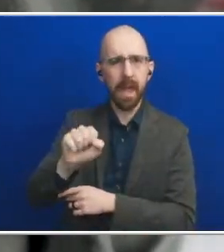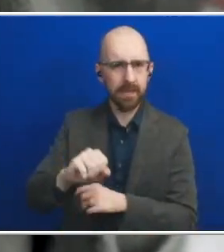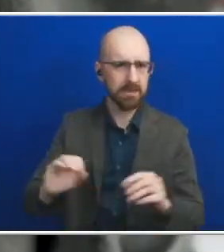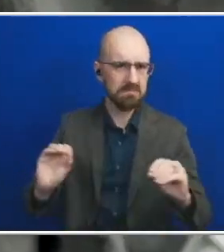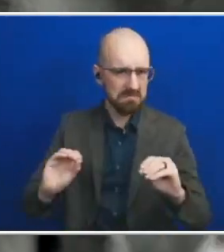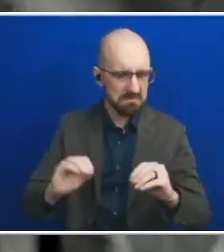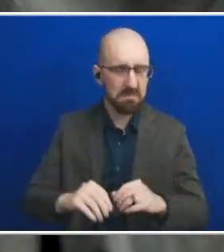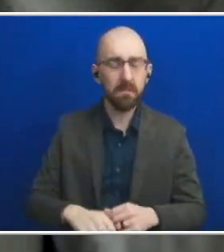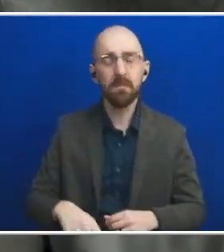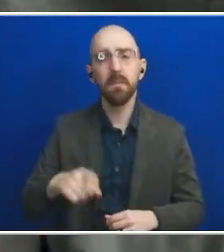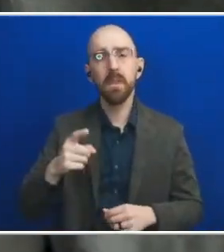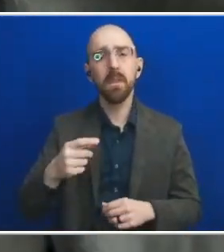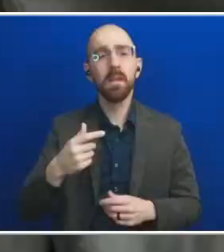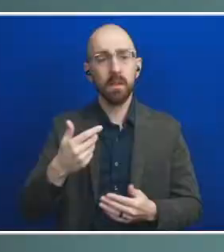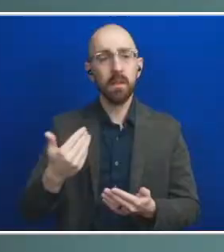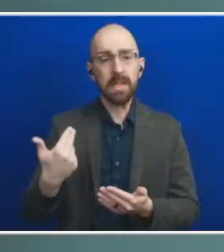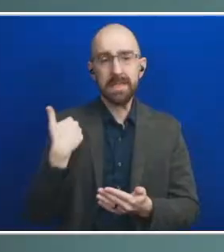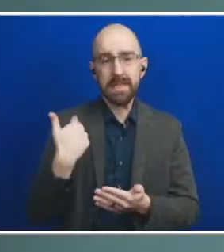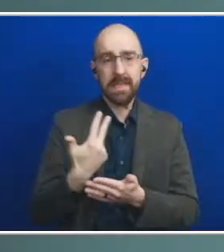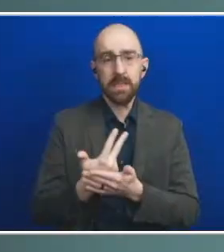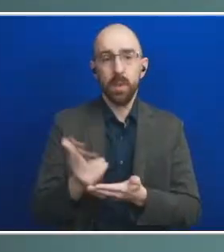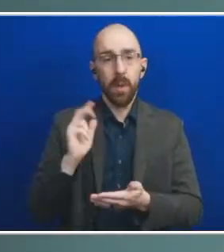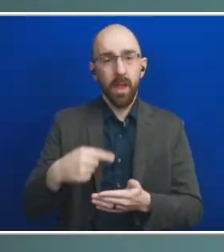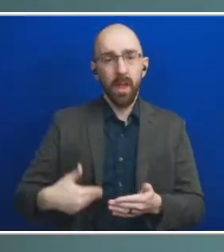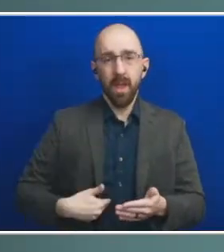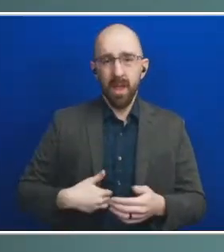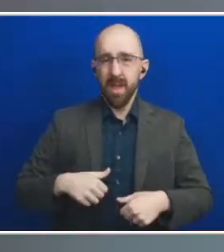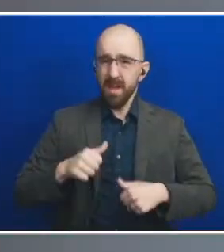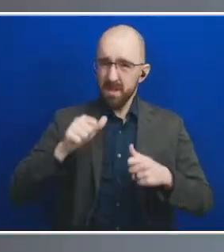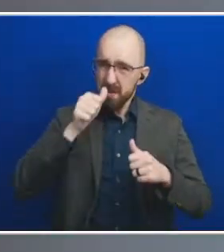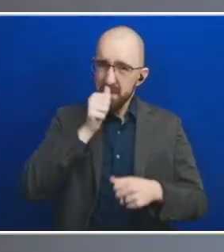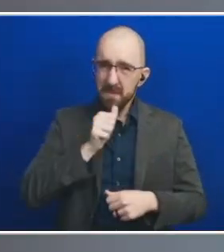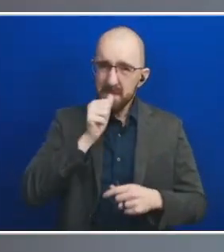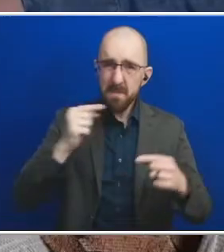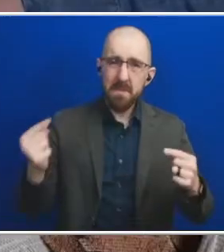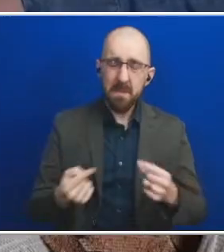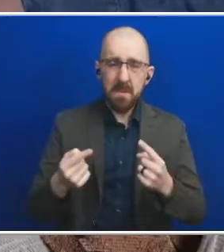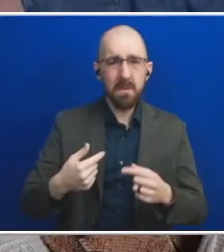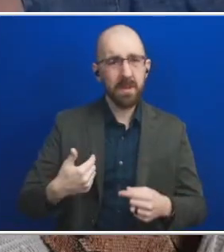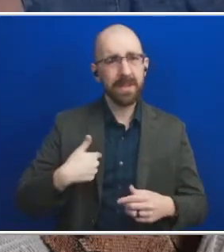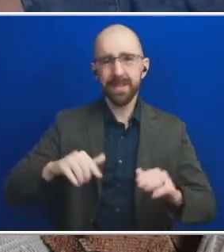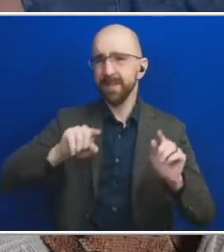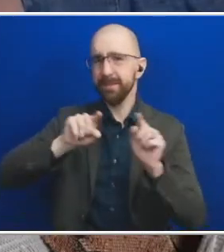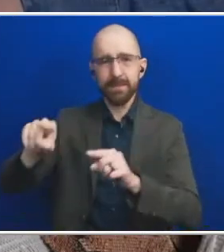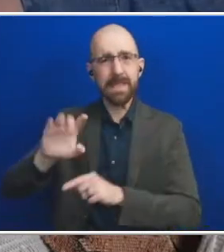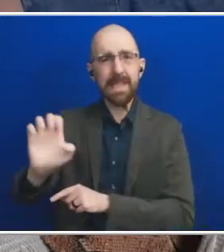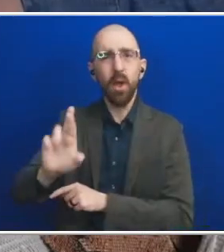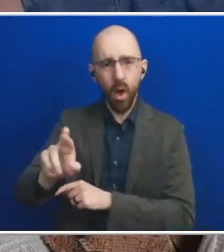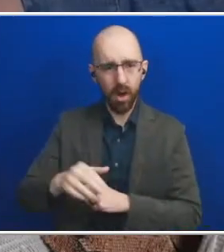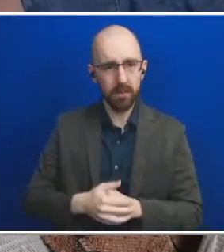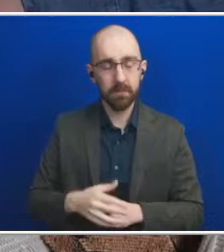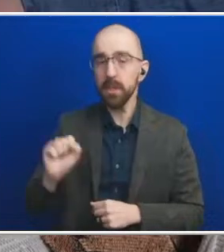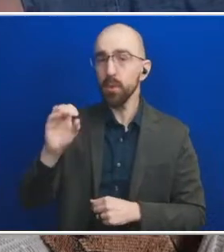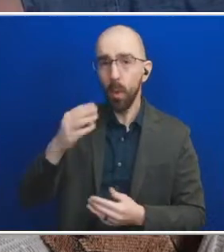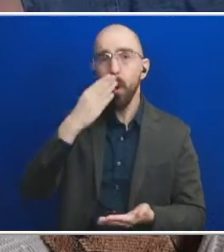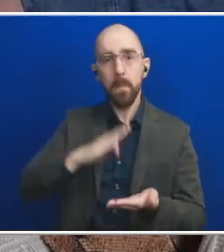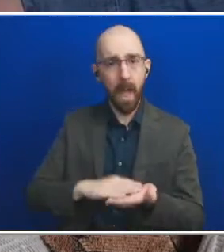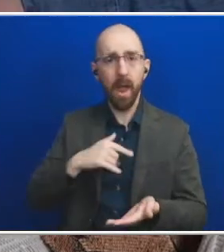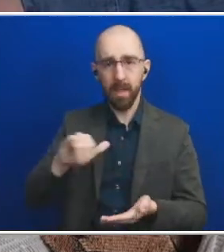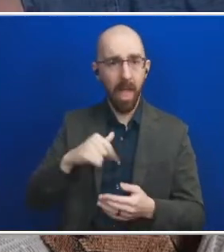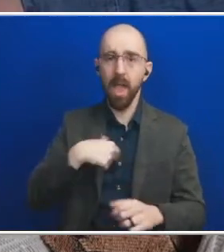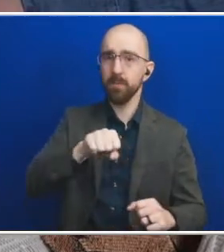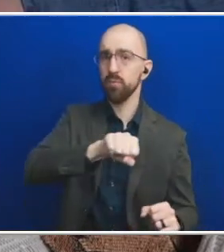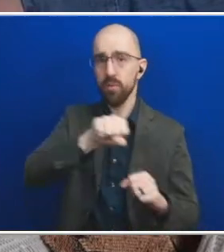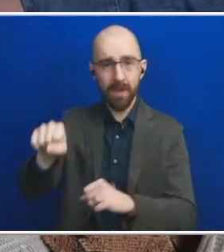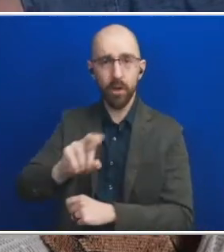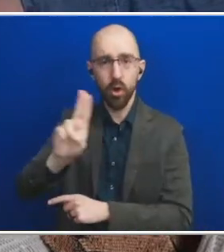stomach issues became so unbearable, he took himself to the emergency room. It got so bad that I'm like, okay, I'm driving to urgent care. So